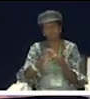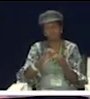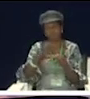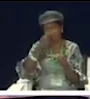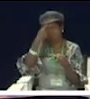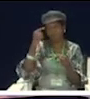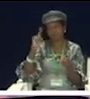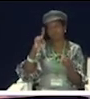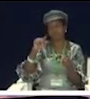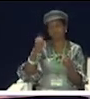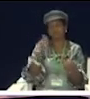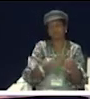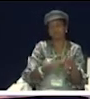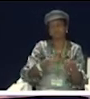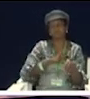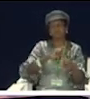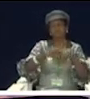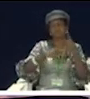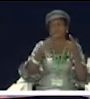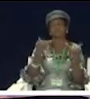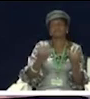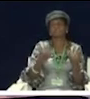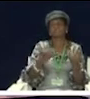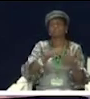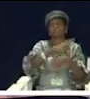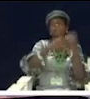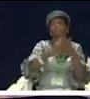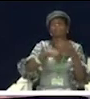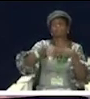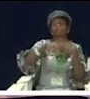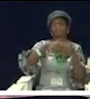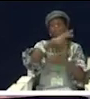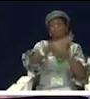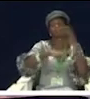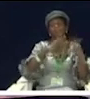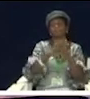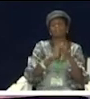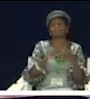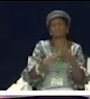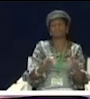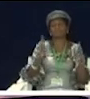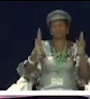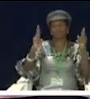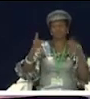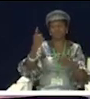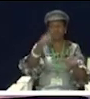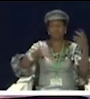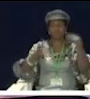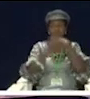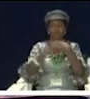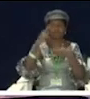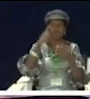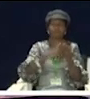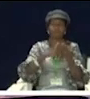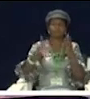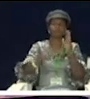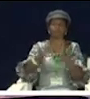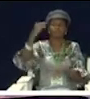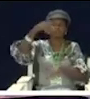because wherever I go now, all over the world, I had to hurry back for the Holy Ghost